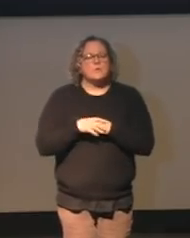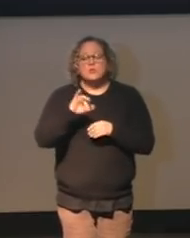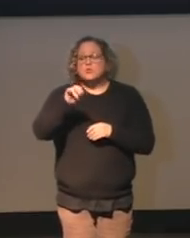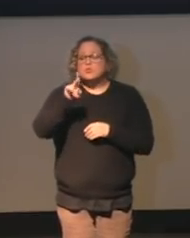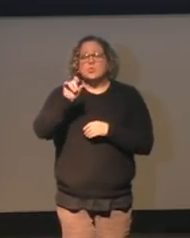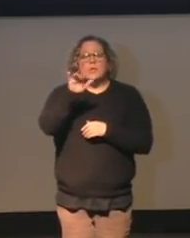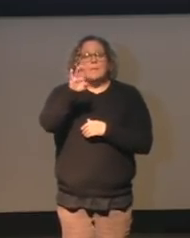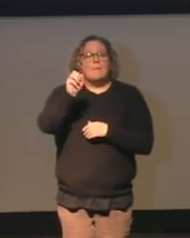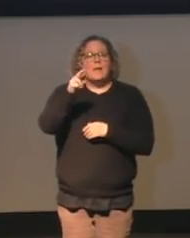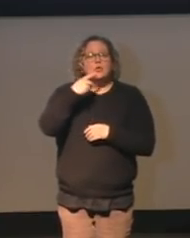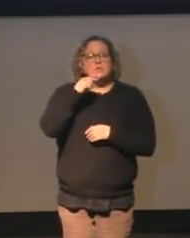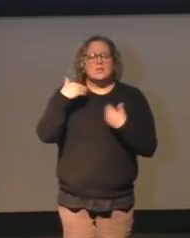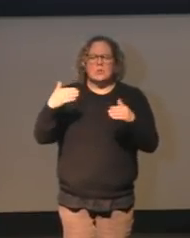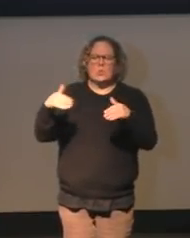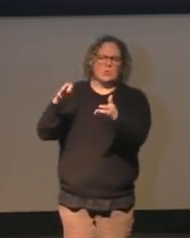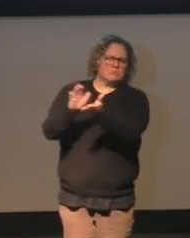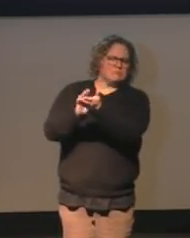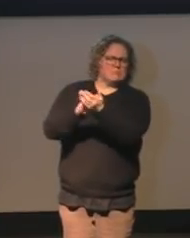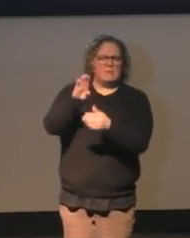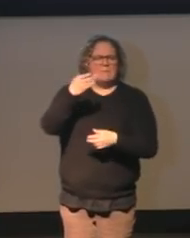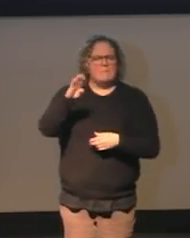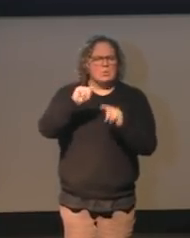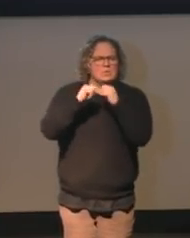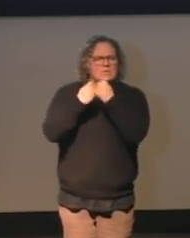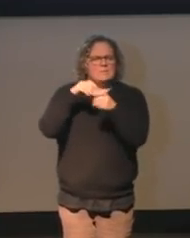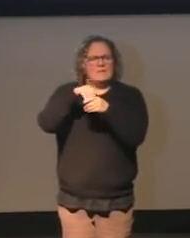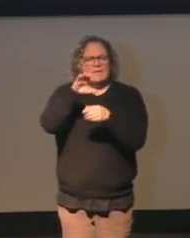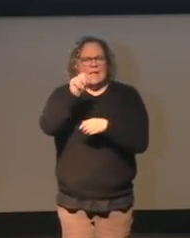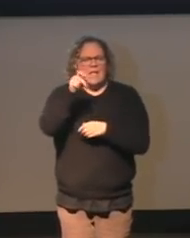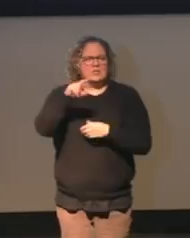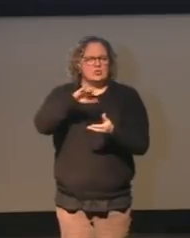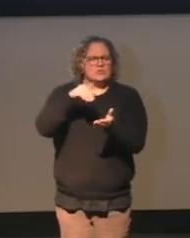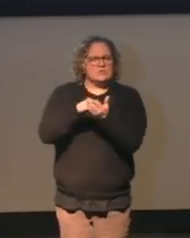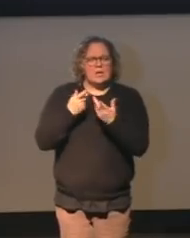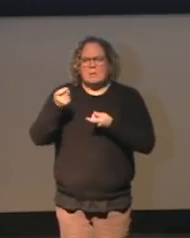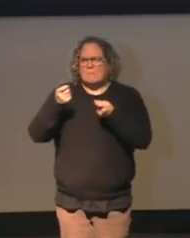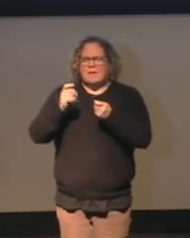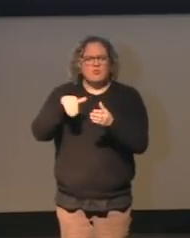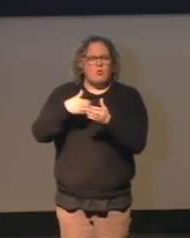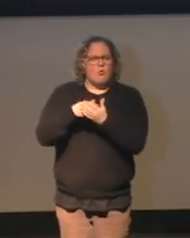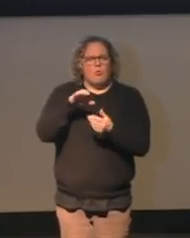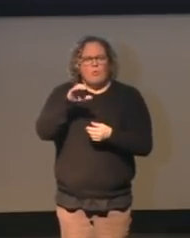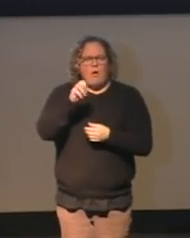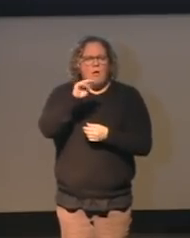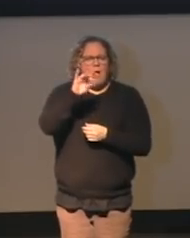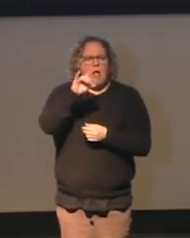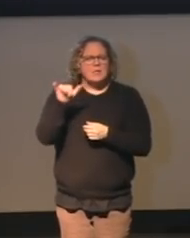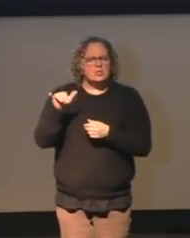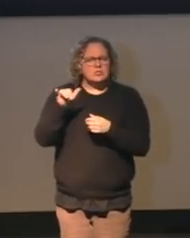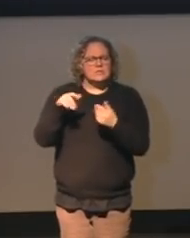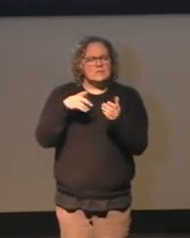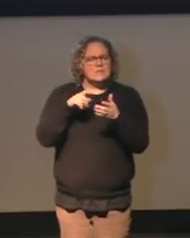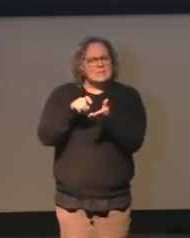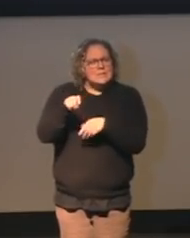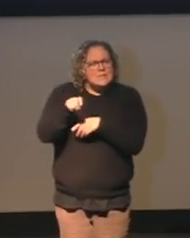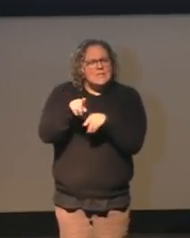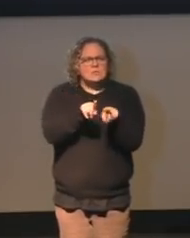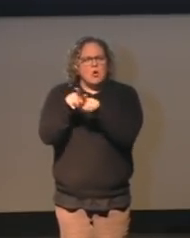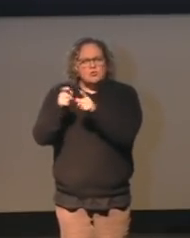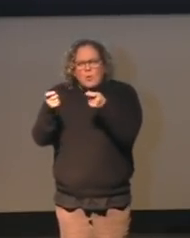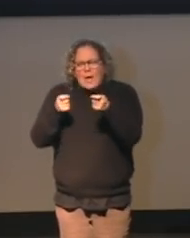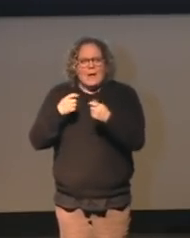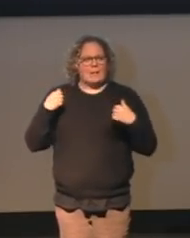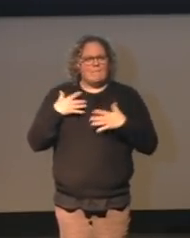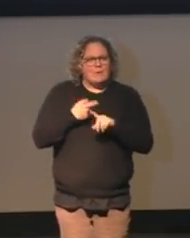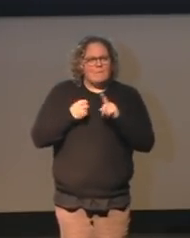Blue Team in the Cancer Center for being consistent in managing the oncology needs while managing COVID-19 fears.